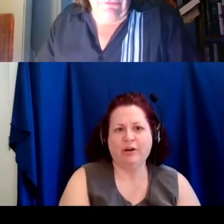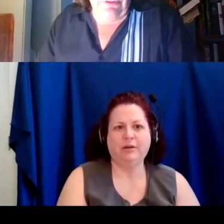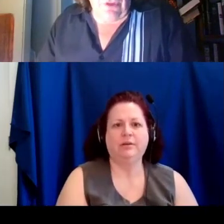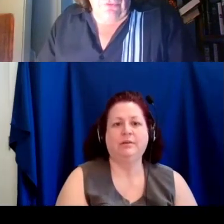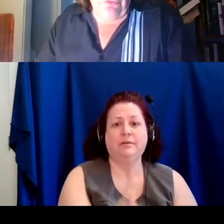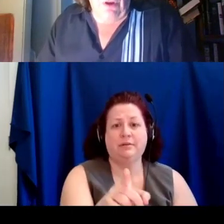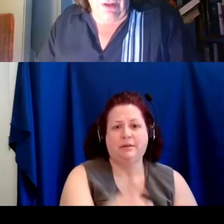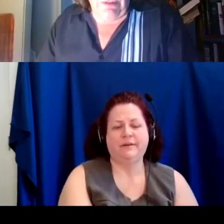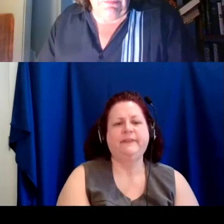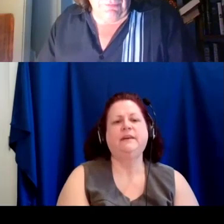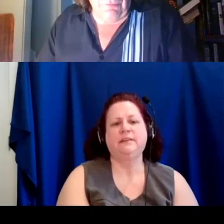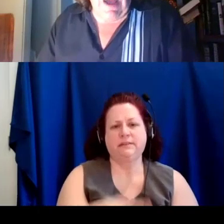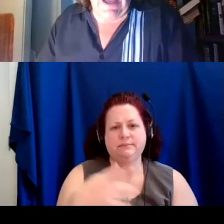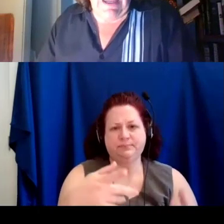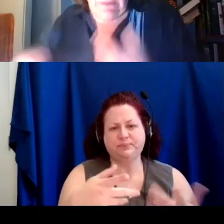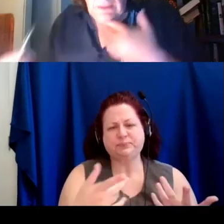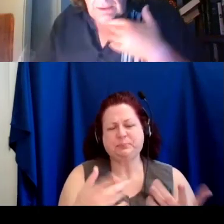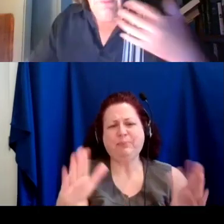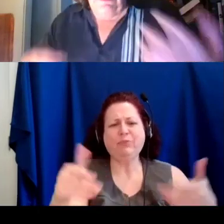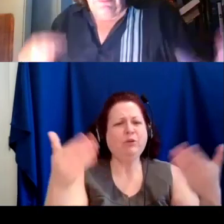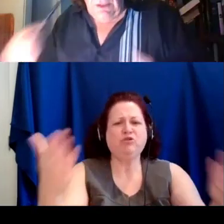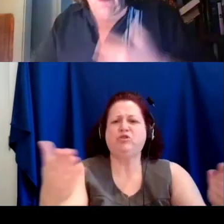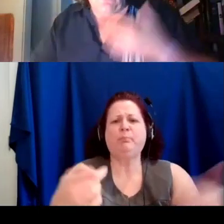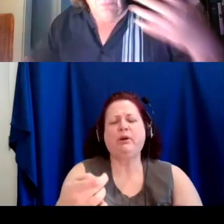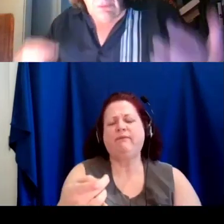And this just goes on to provide,